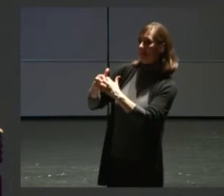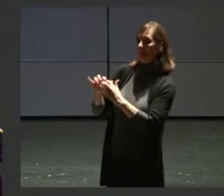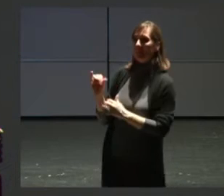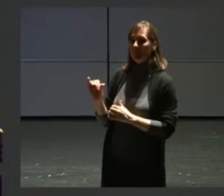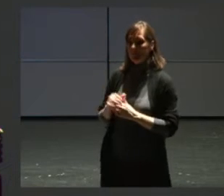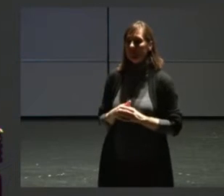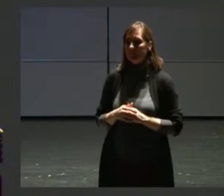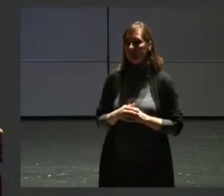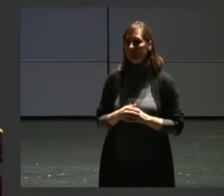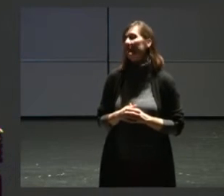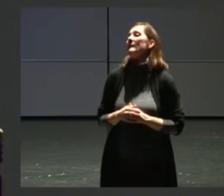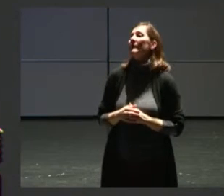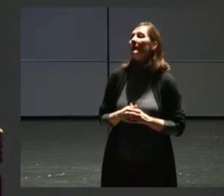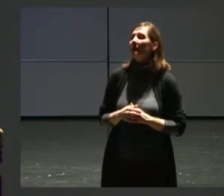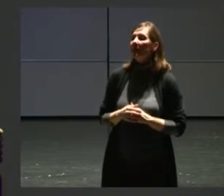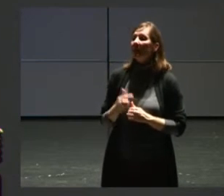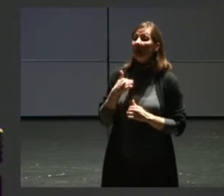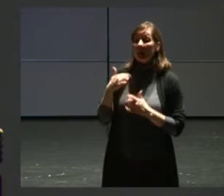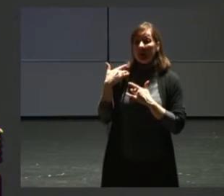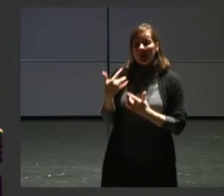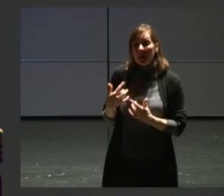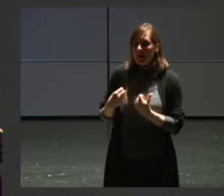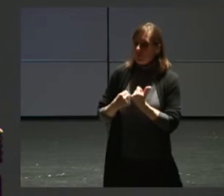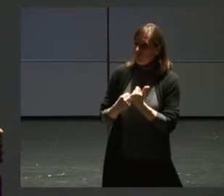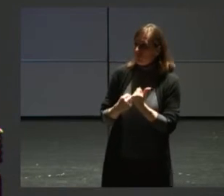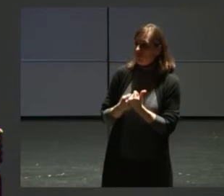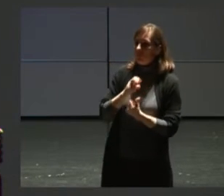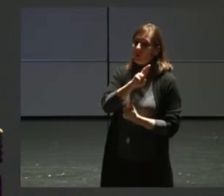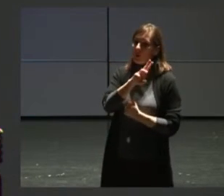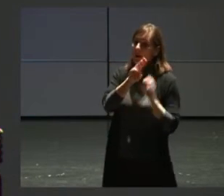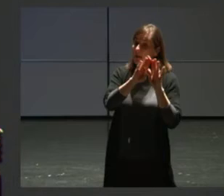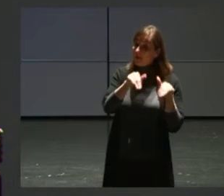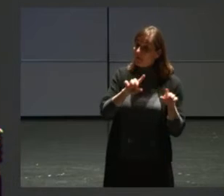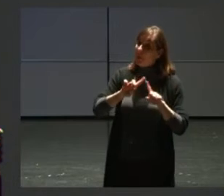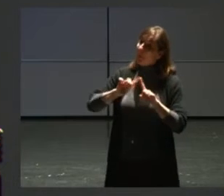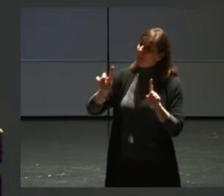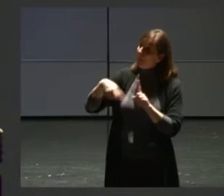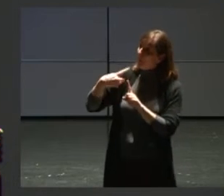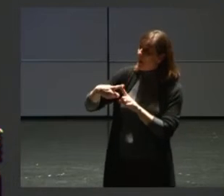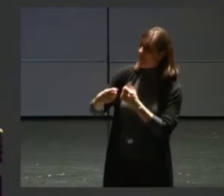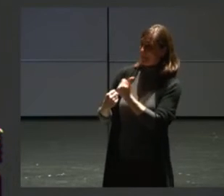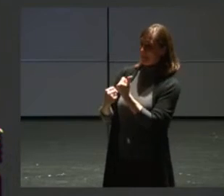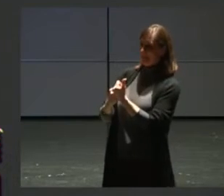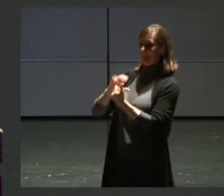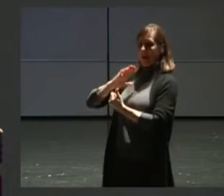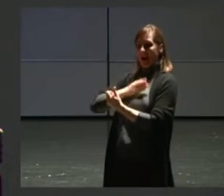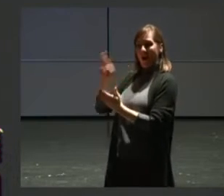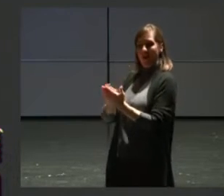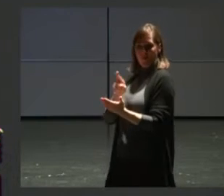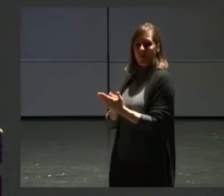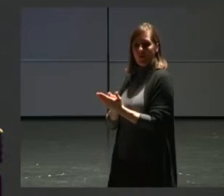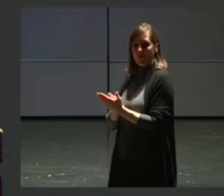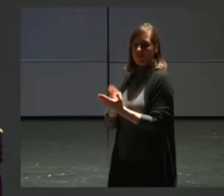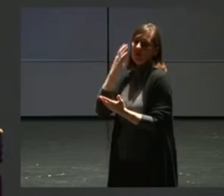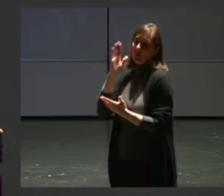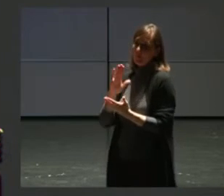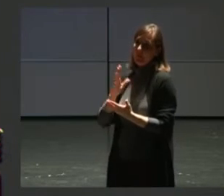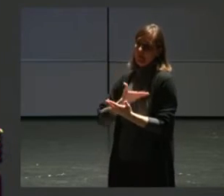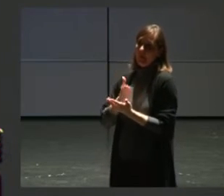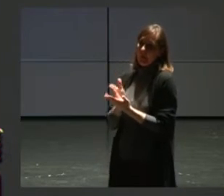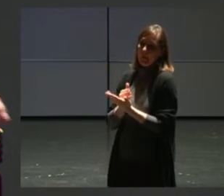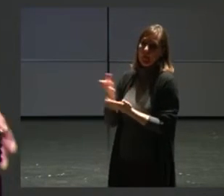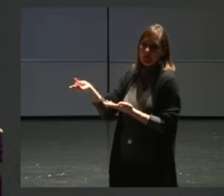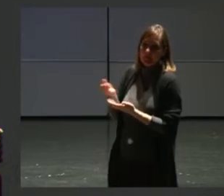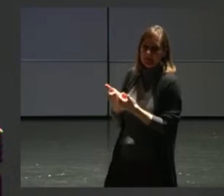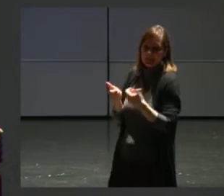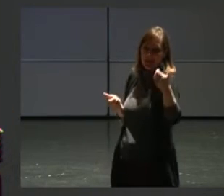a strong advocacy for both UW system and especially our role in this budget, recognizing that we're not going to get a separate piece other than